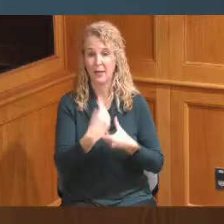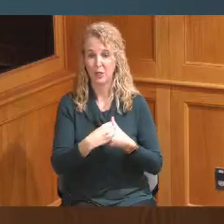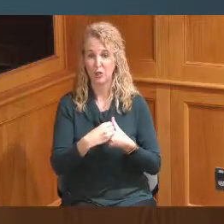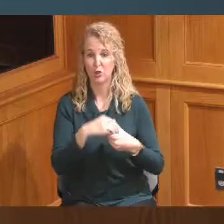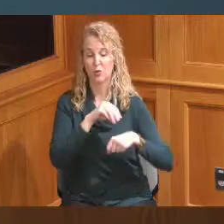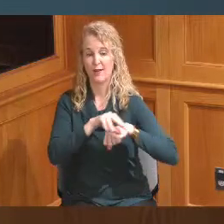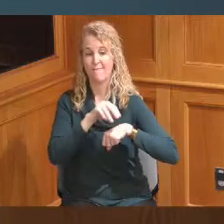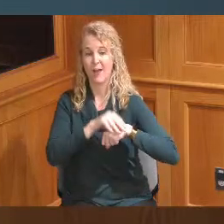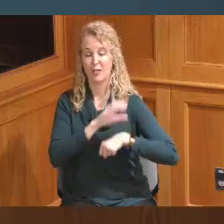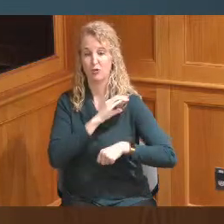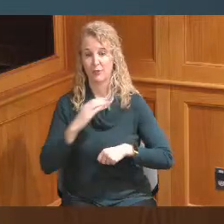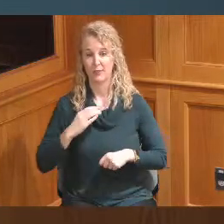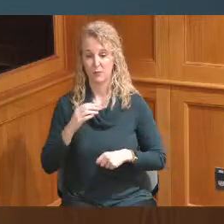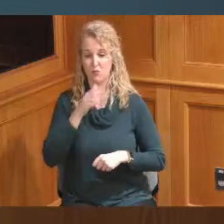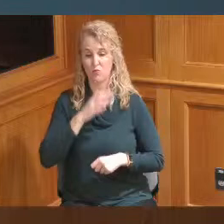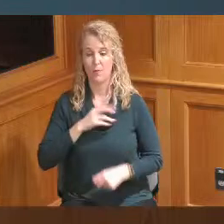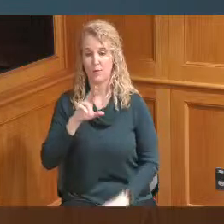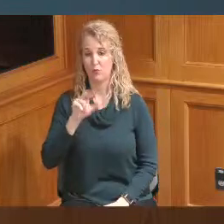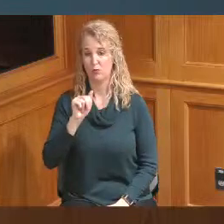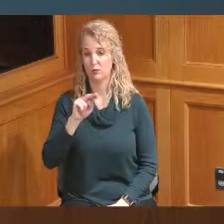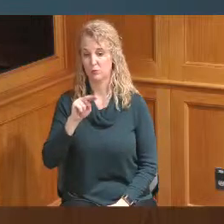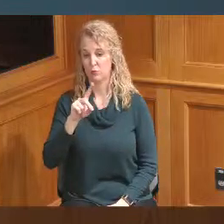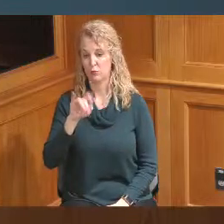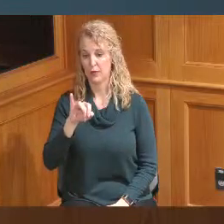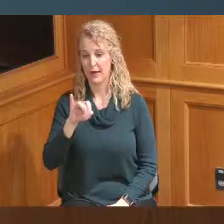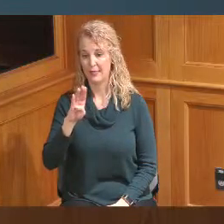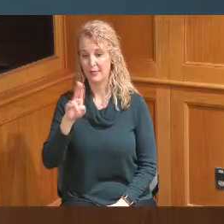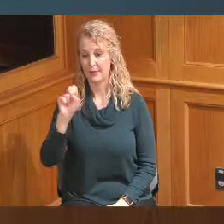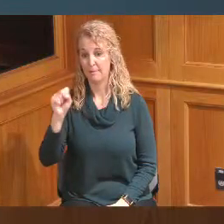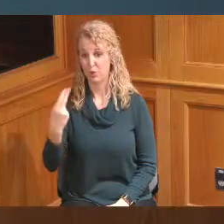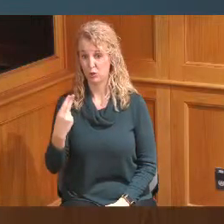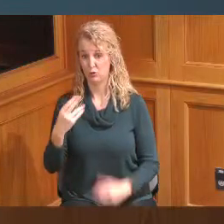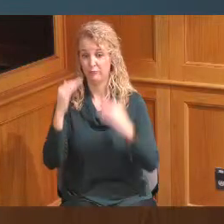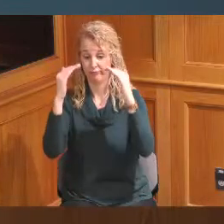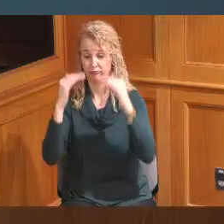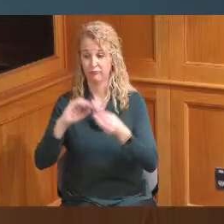Advisory Council, Randy Bush. By leave number 2